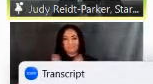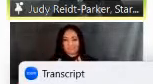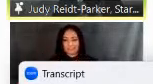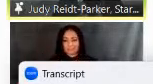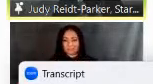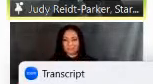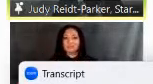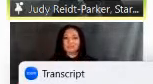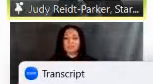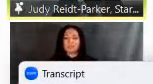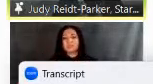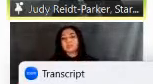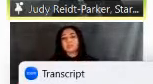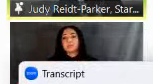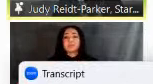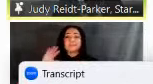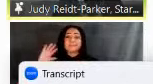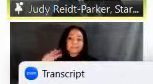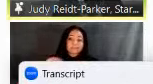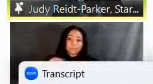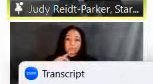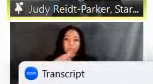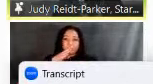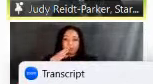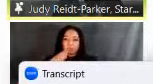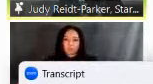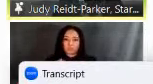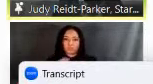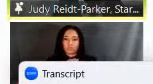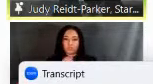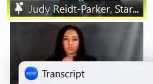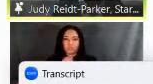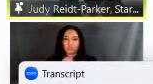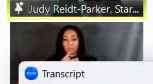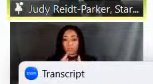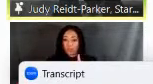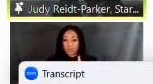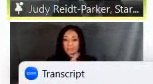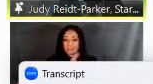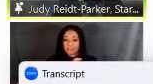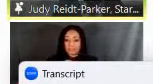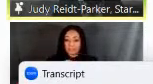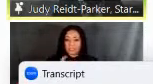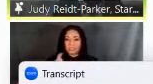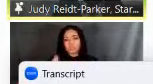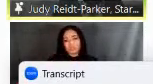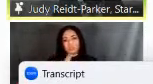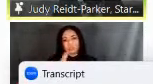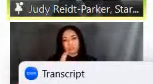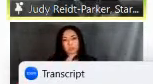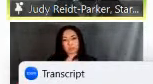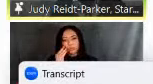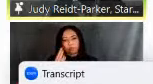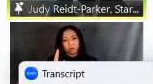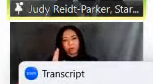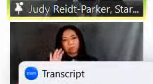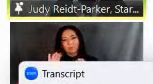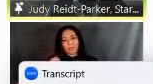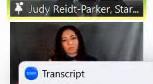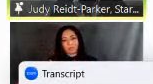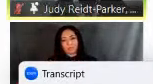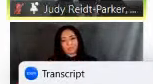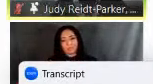results for the program are shared with the Policy Council and should be used to inform the professional development of classroom staff.